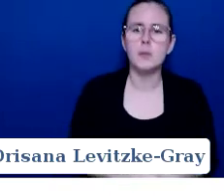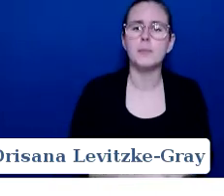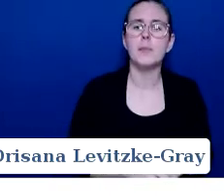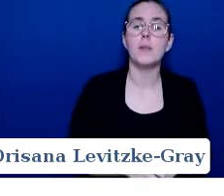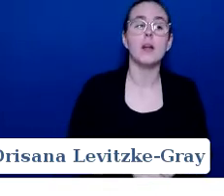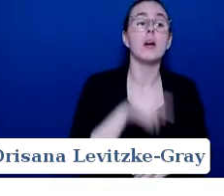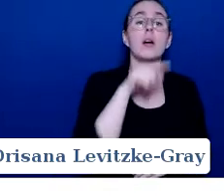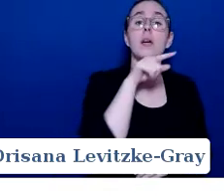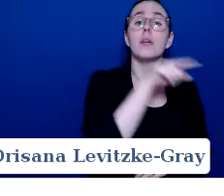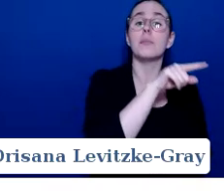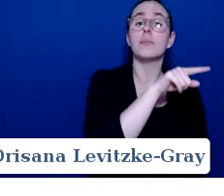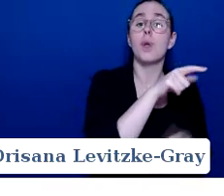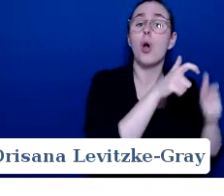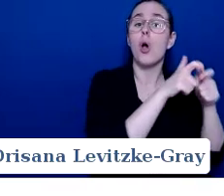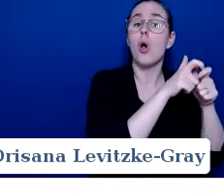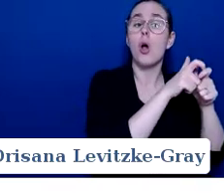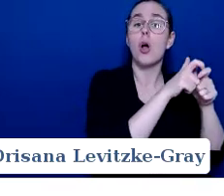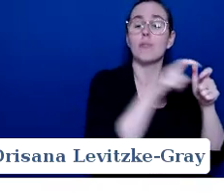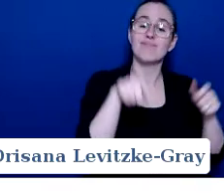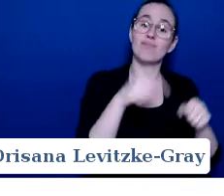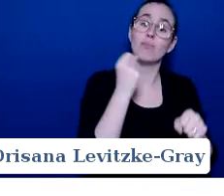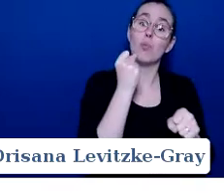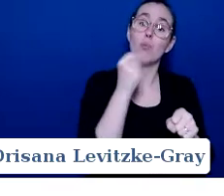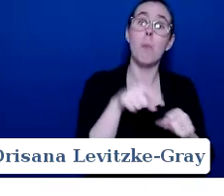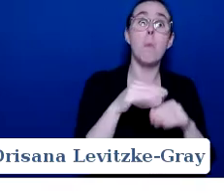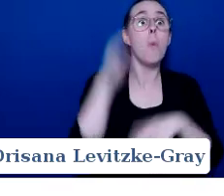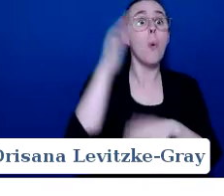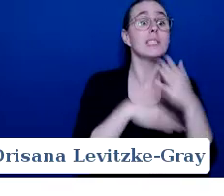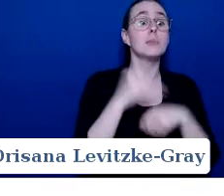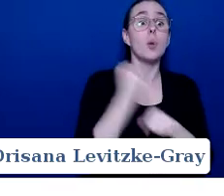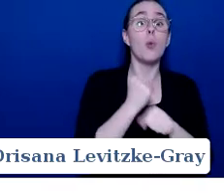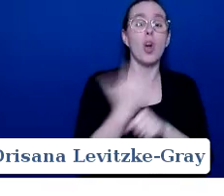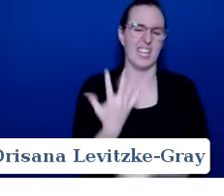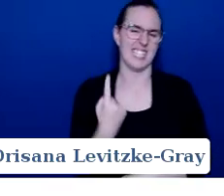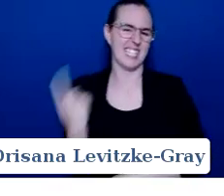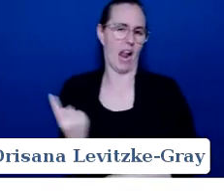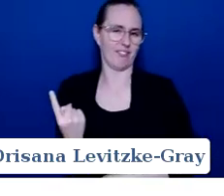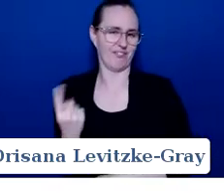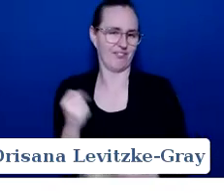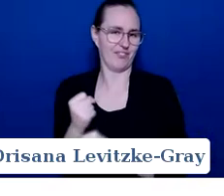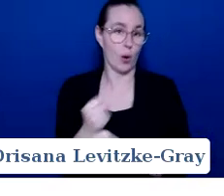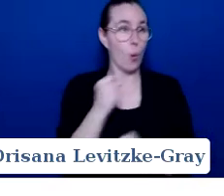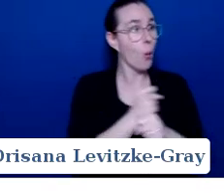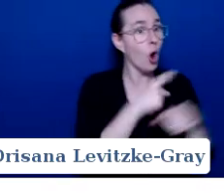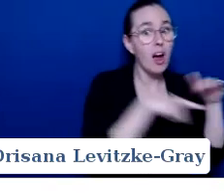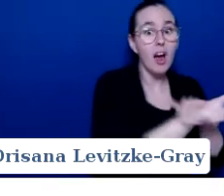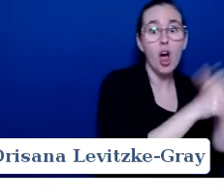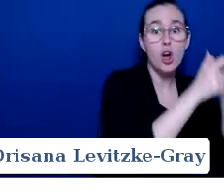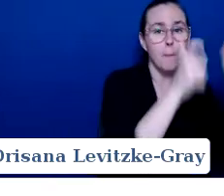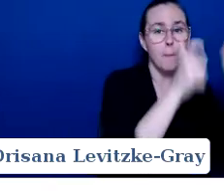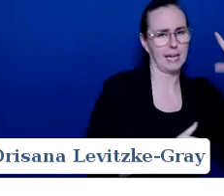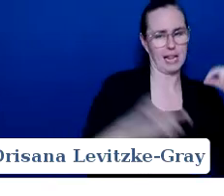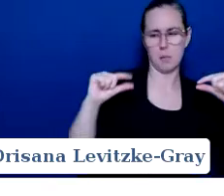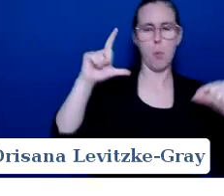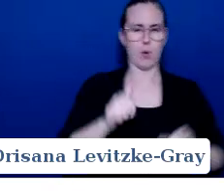in social protection and employment program. And we started with the existing social registry, which was created in 2013.